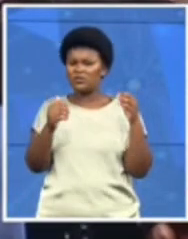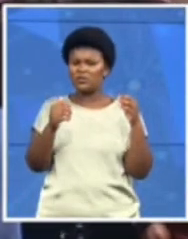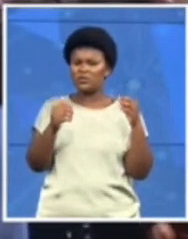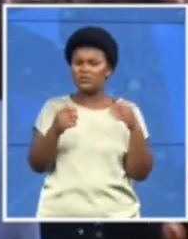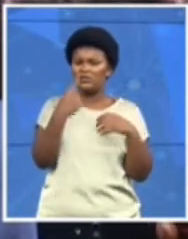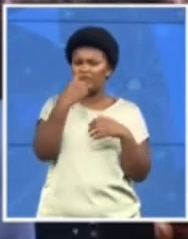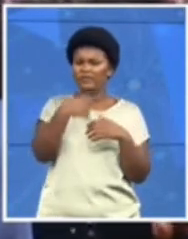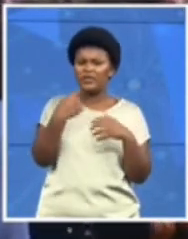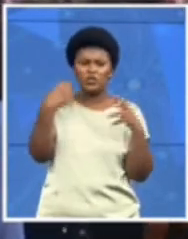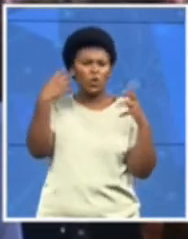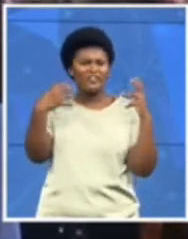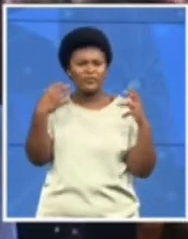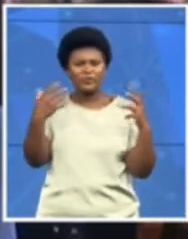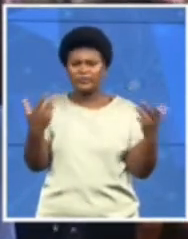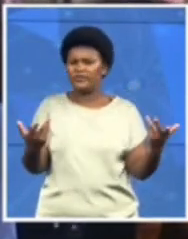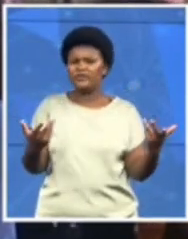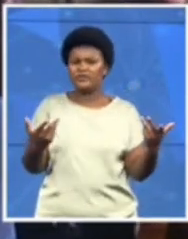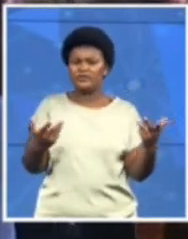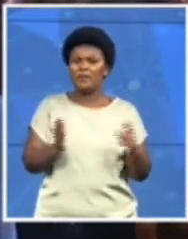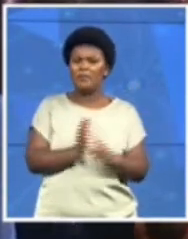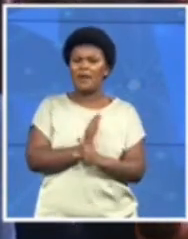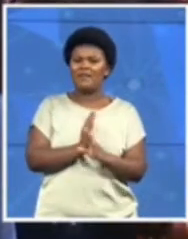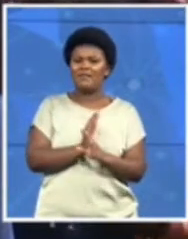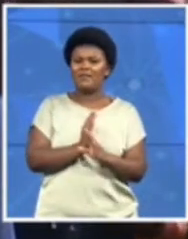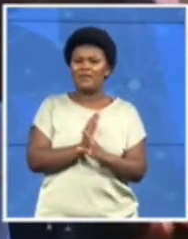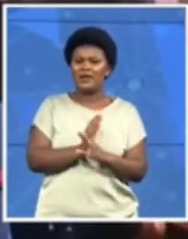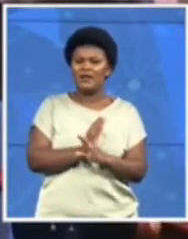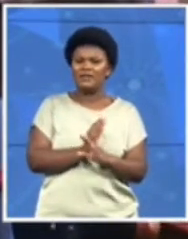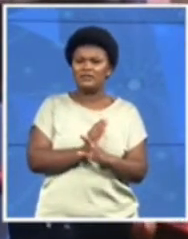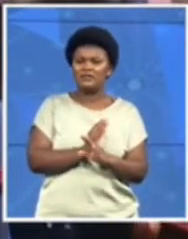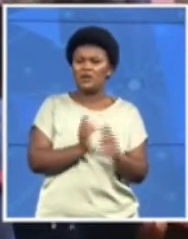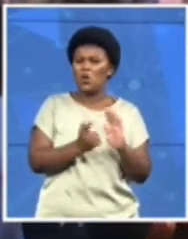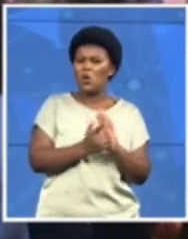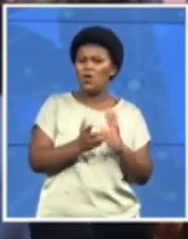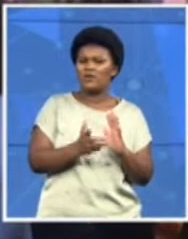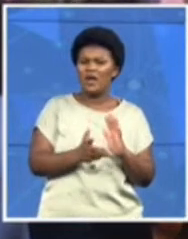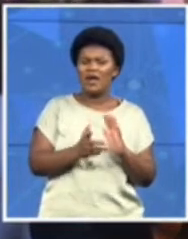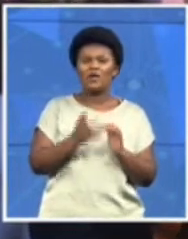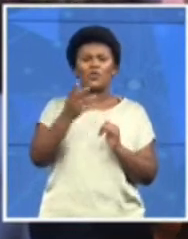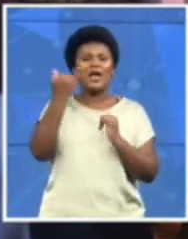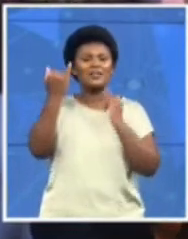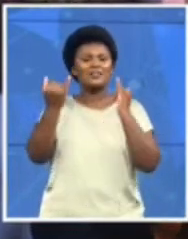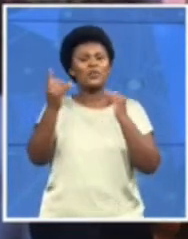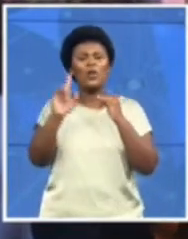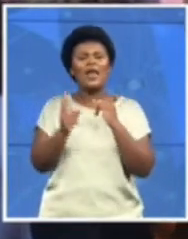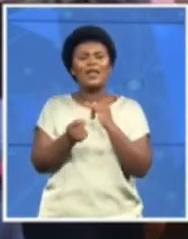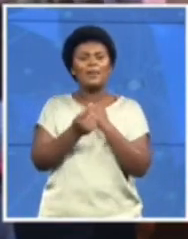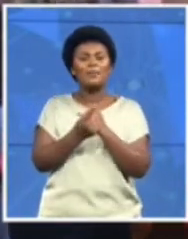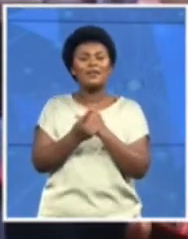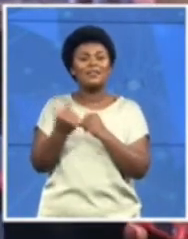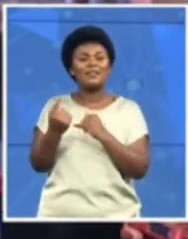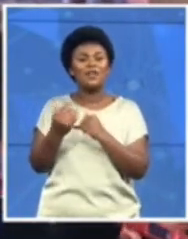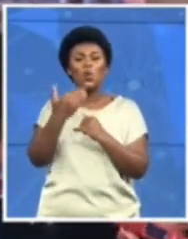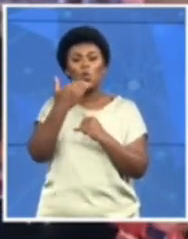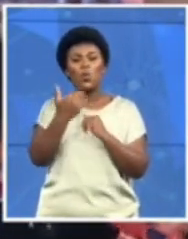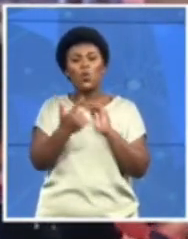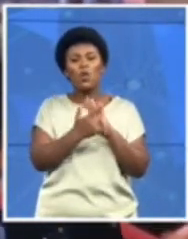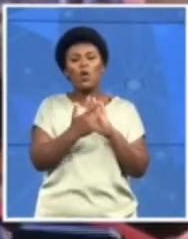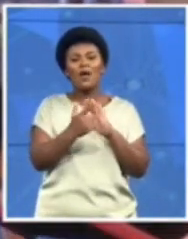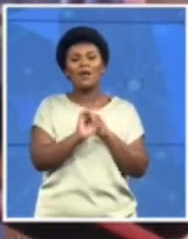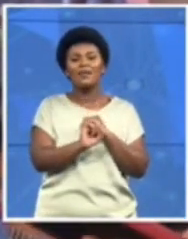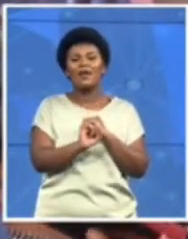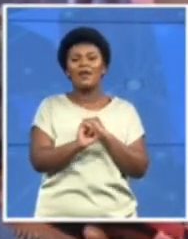private sort of legal representation. Any idea how that is happening and who his advocate or his senior counsel might be that was alluded to as well?